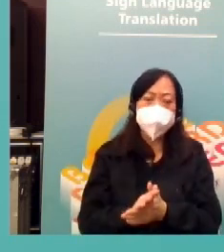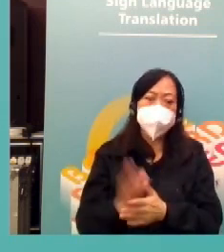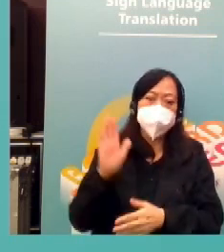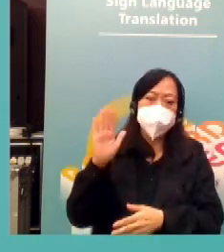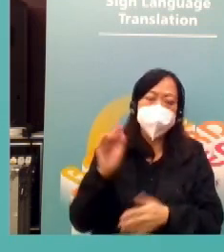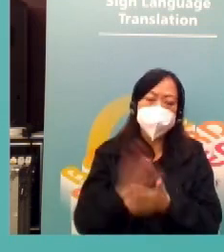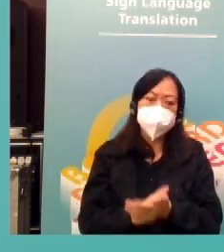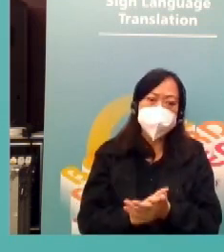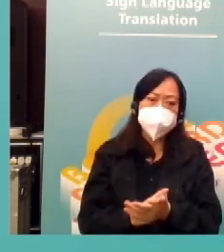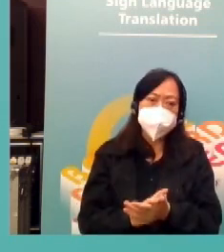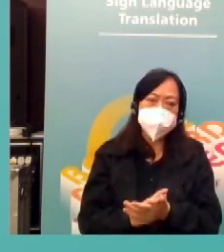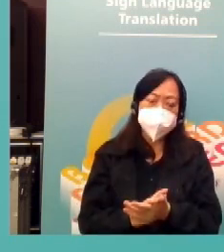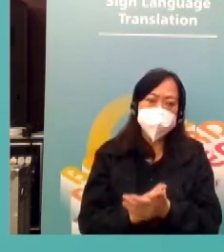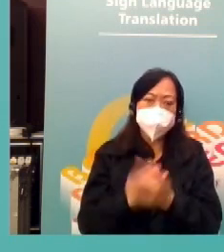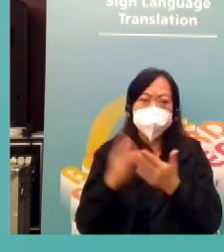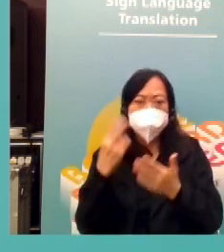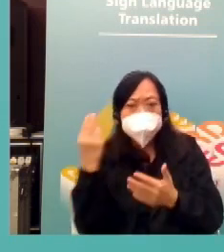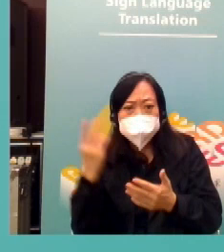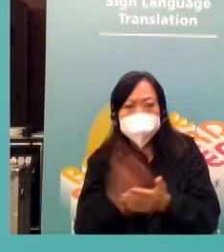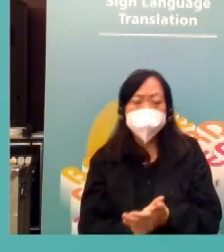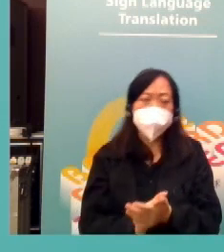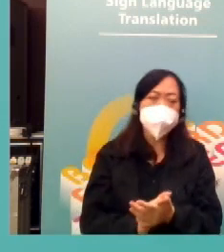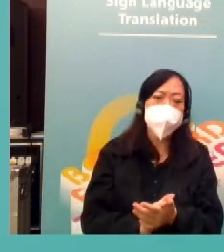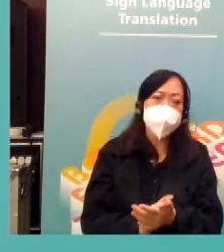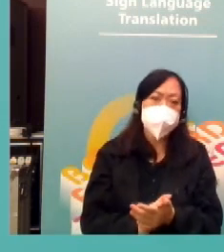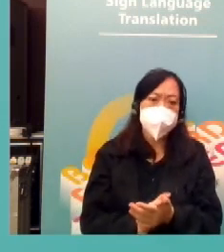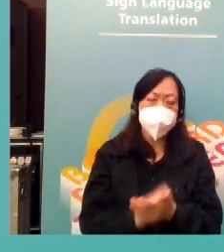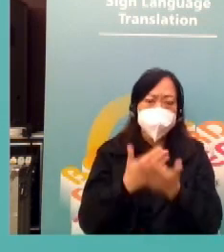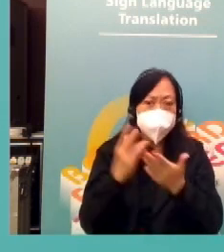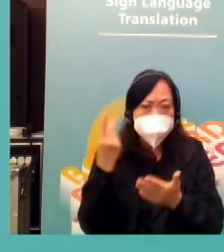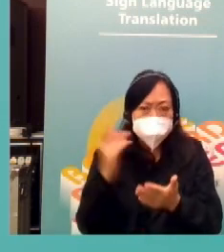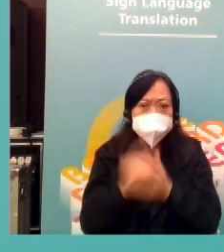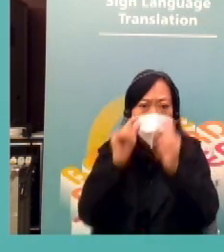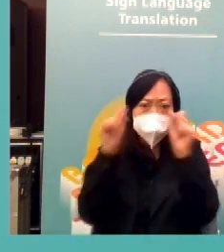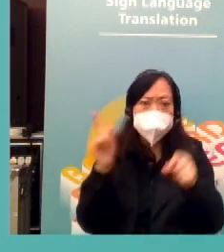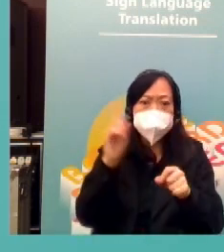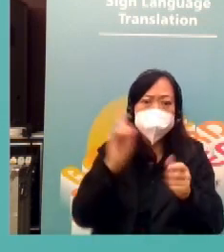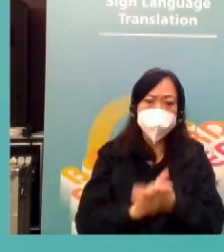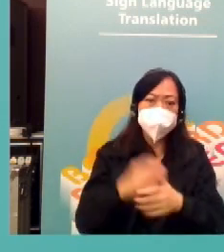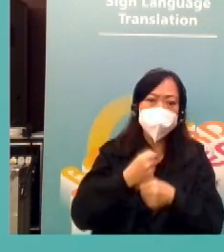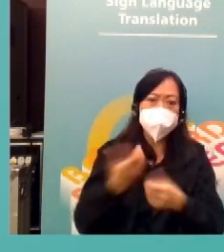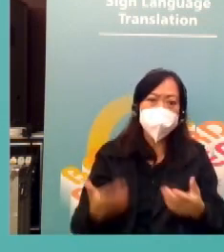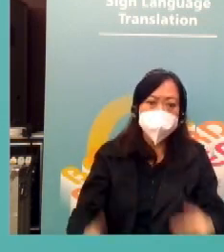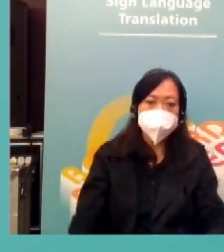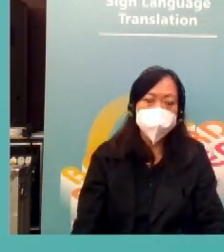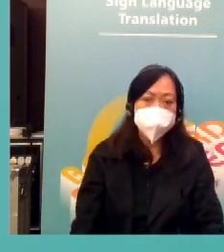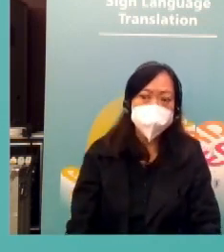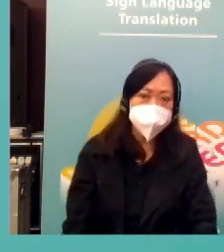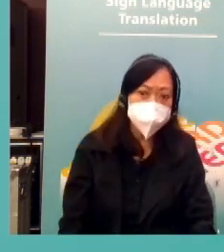we tackle that, and what the universities have a role in that? Thank you. And Chanya also has a question for Maggie.